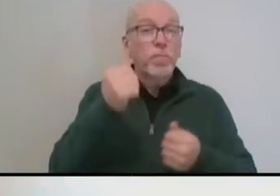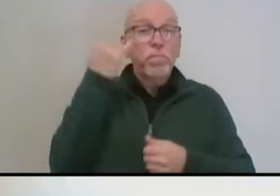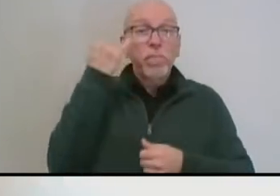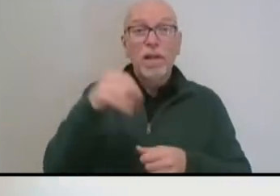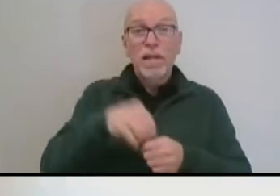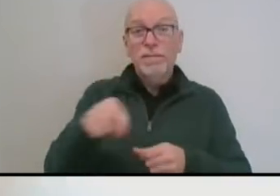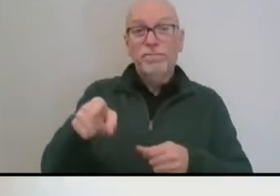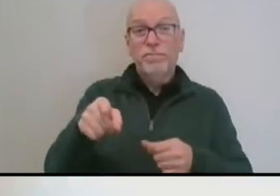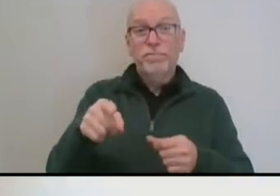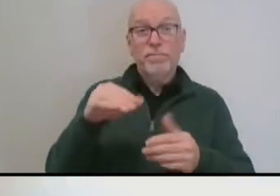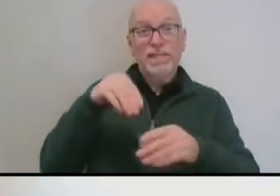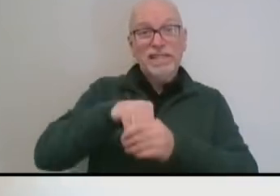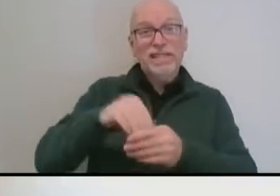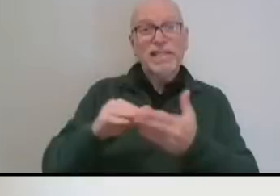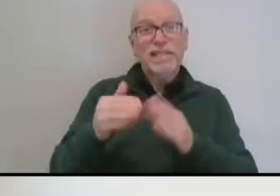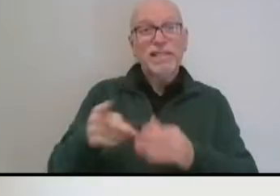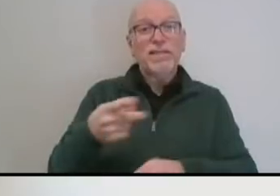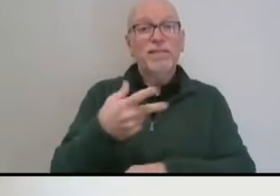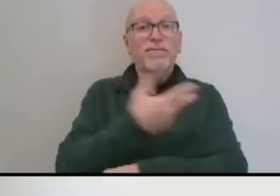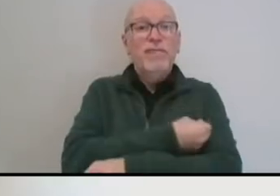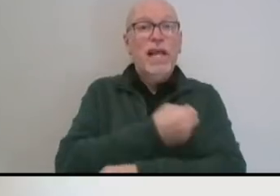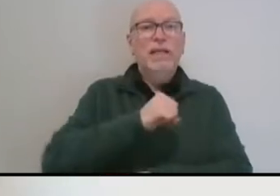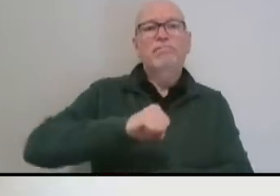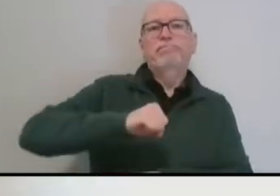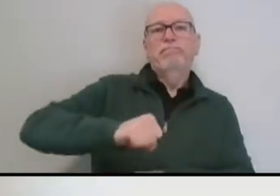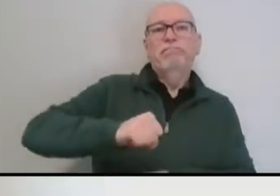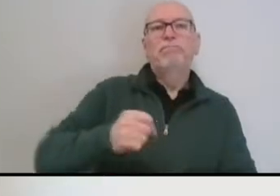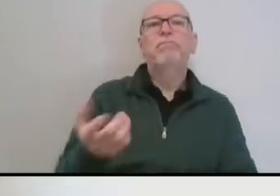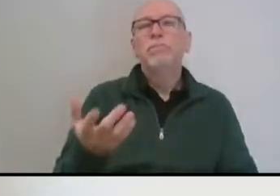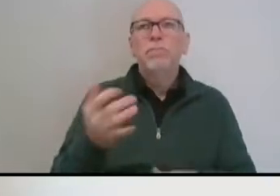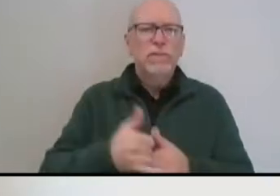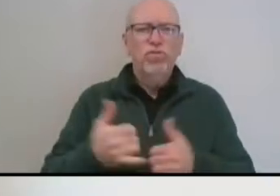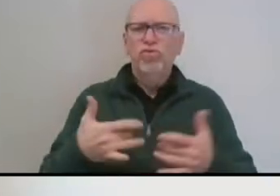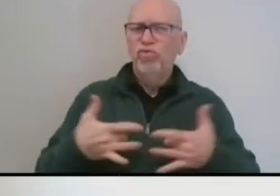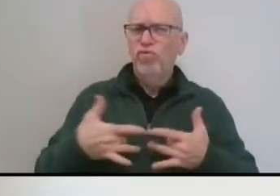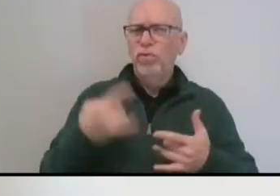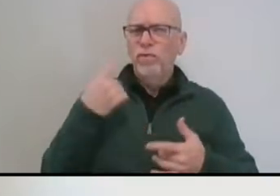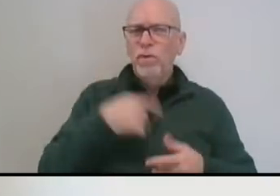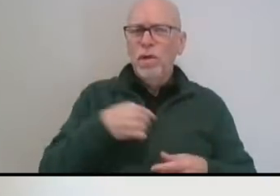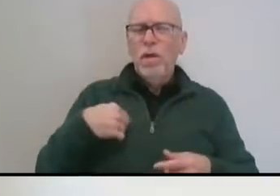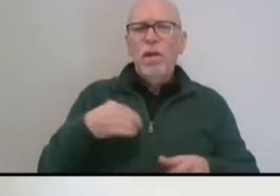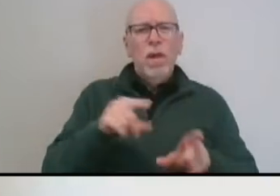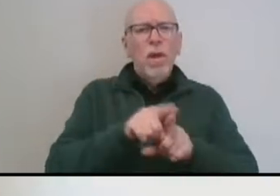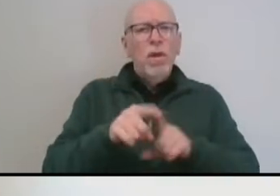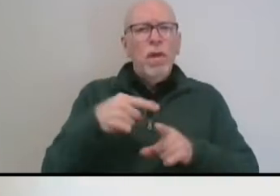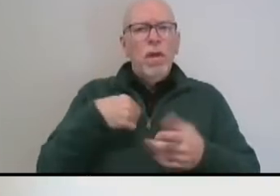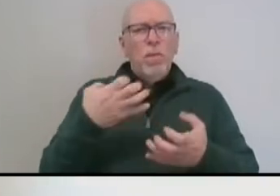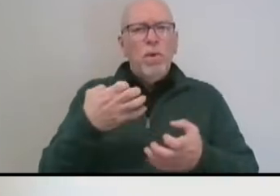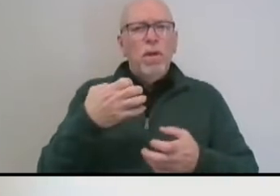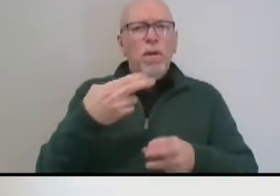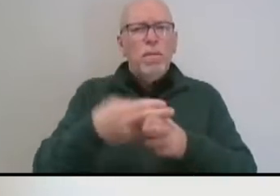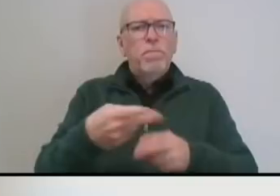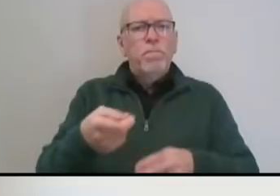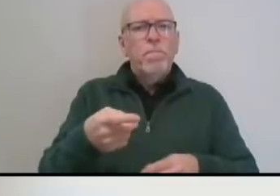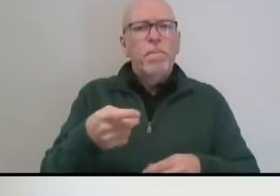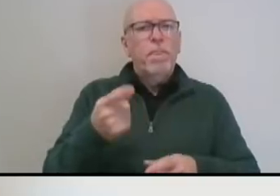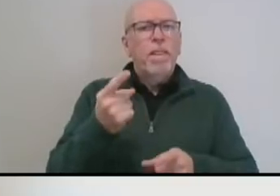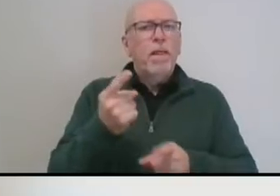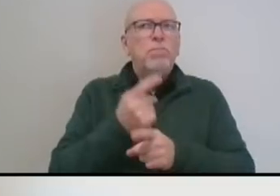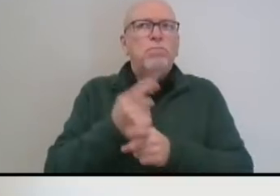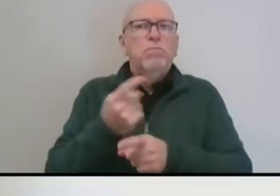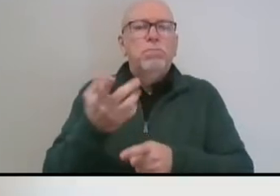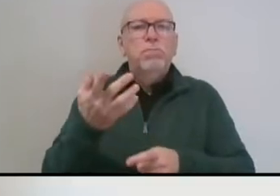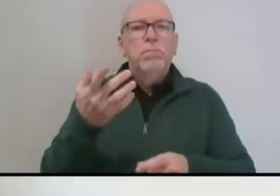city, there's vaccine hesitancy. And of course, that is concerning. And also, I want to state that it's rightfully so that people